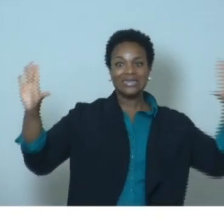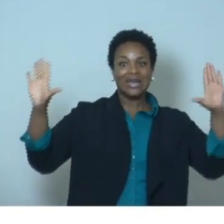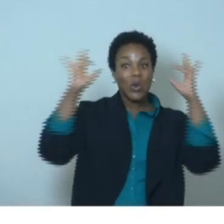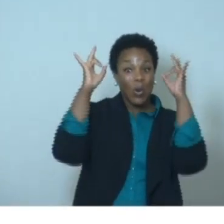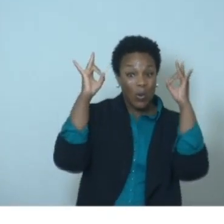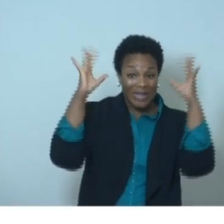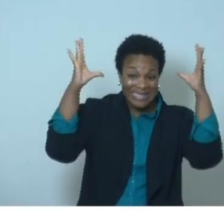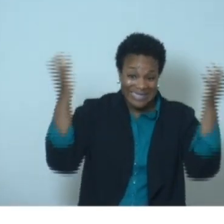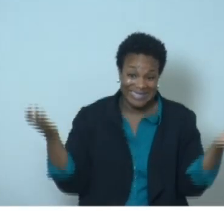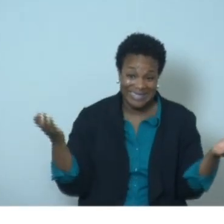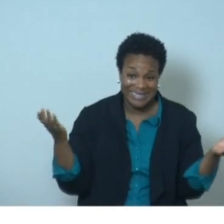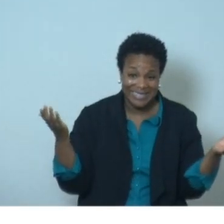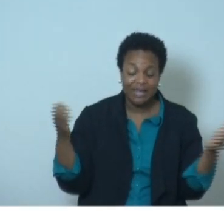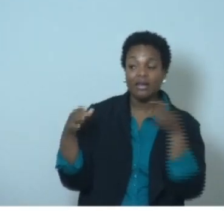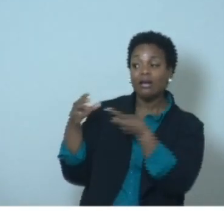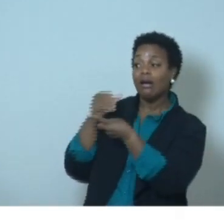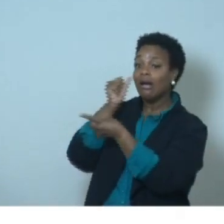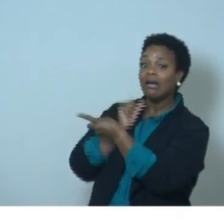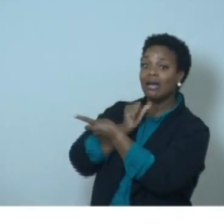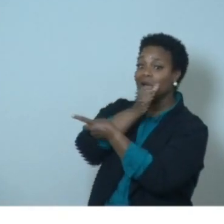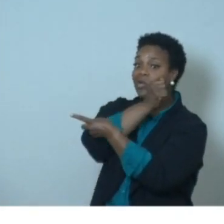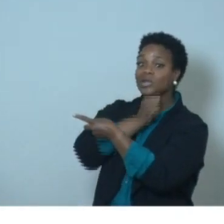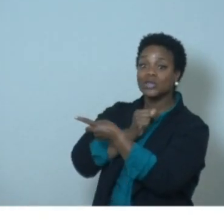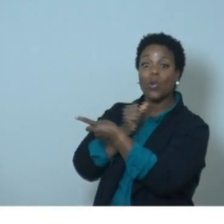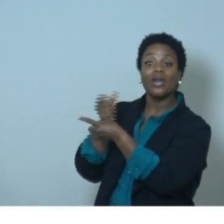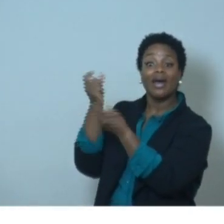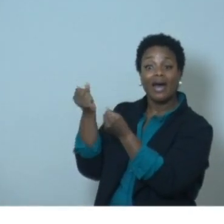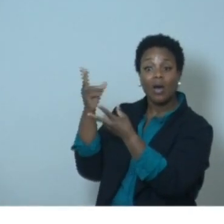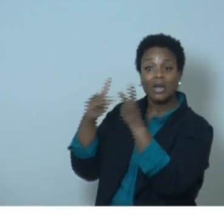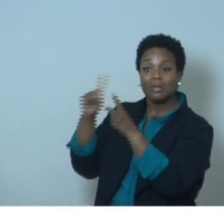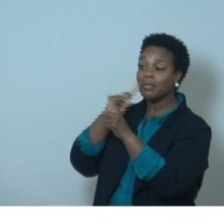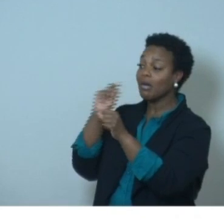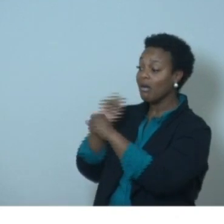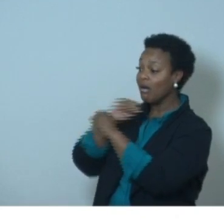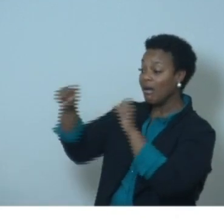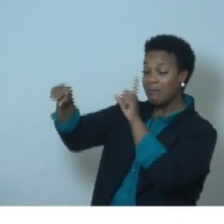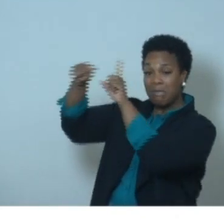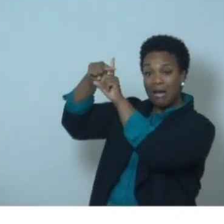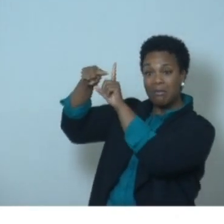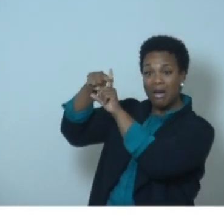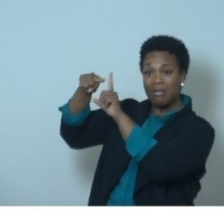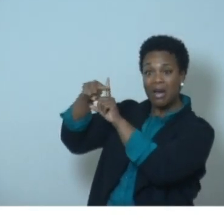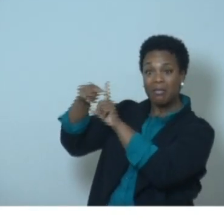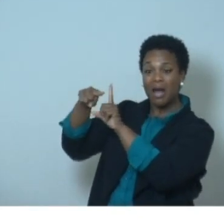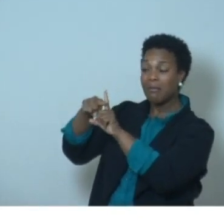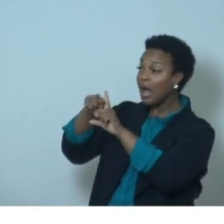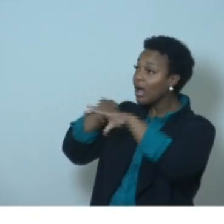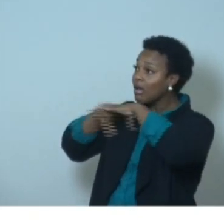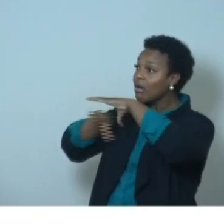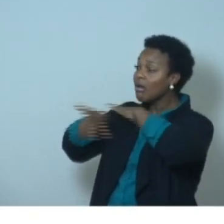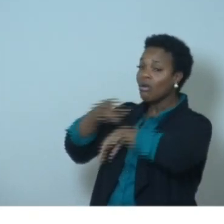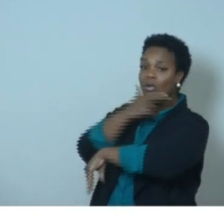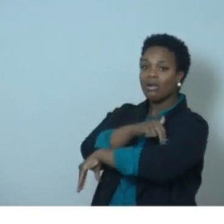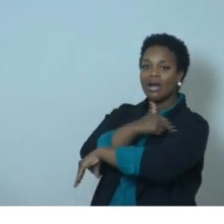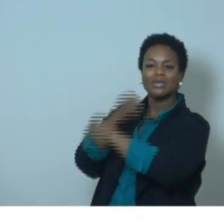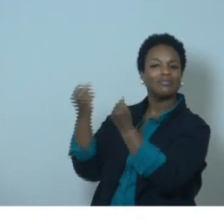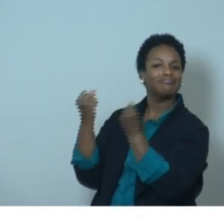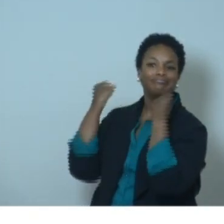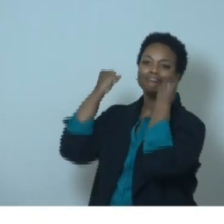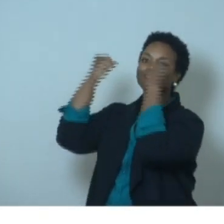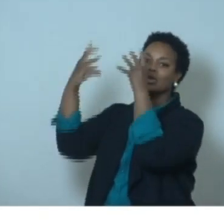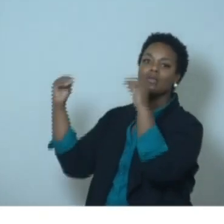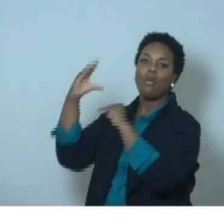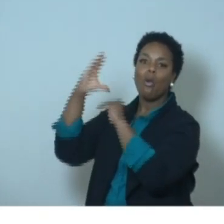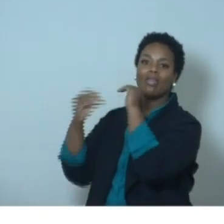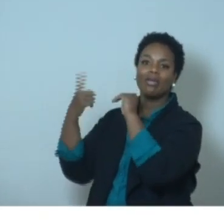is overwhelming their delivery system. And so, again, a great shout out to Mike Richards and the team who've done such a good job pulling everyone